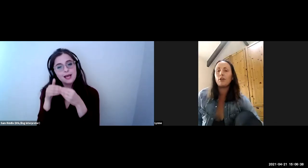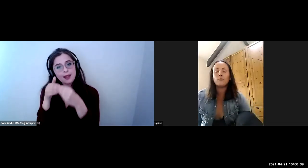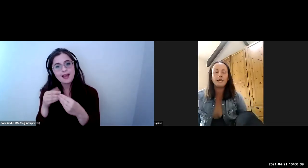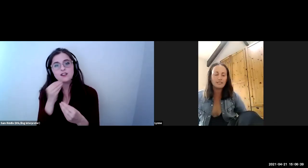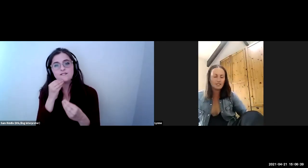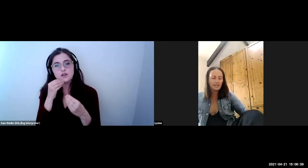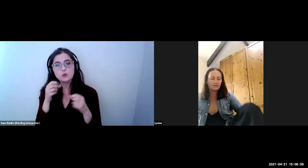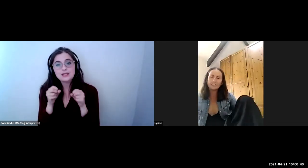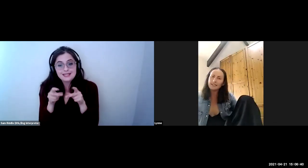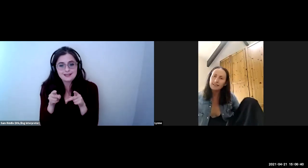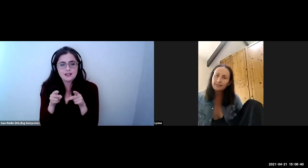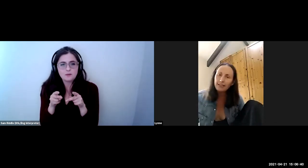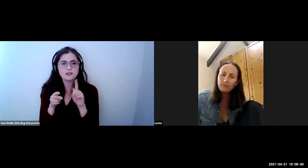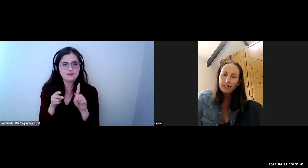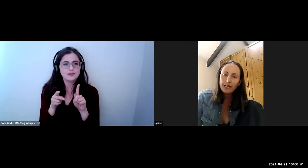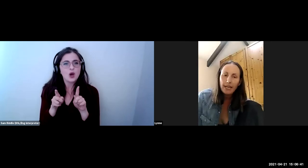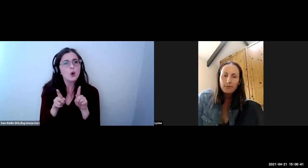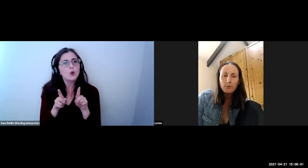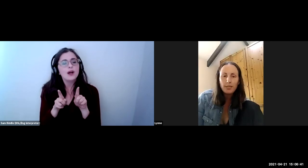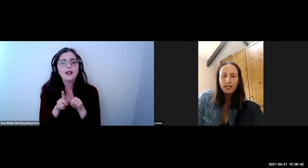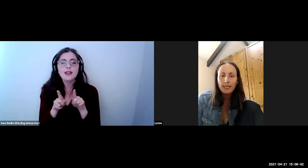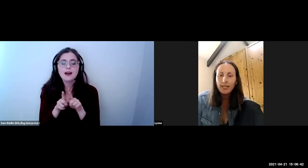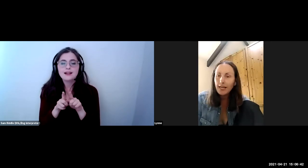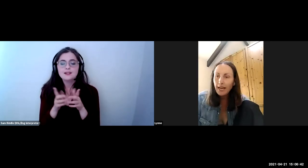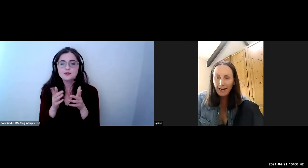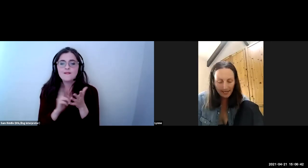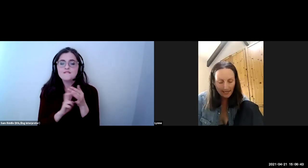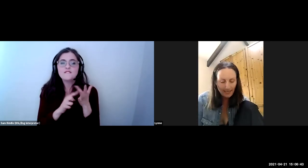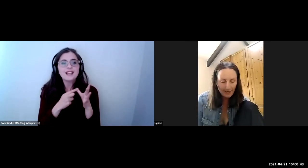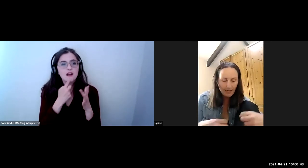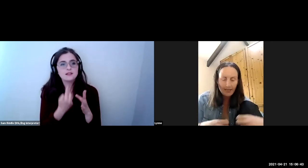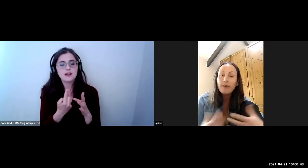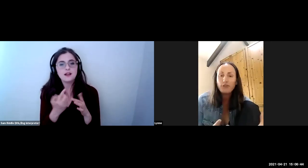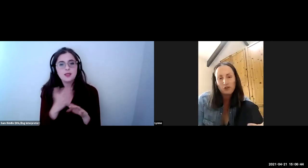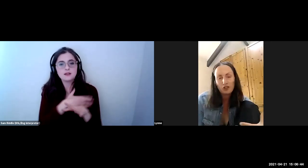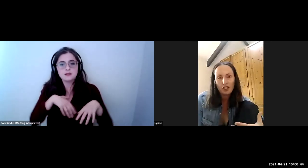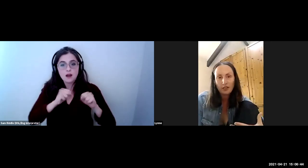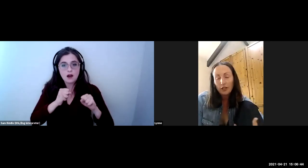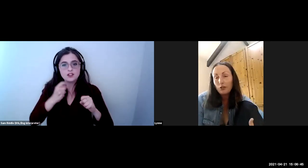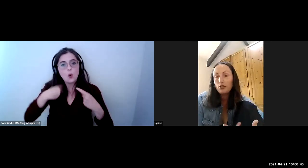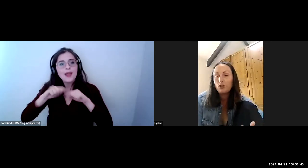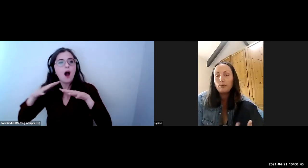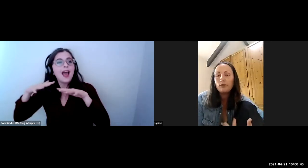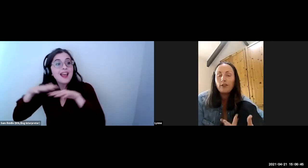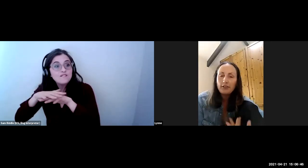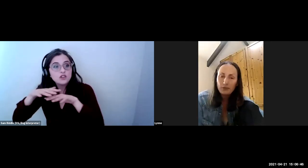So we essentially, as Vika said at the start, we aim to be a infrastructure to provide